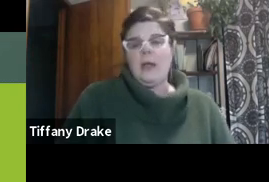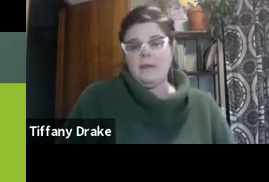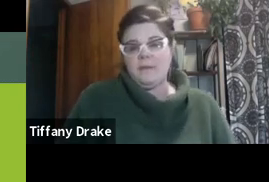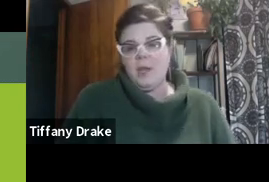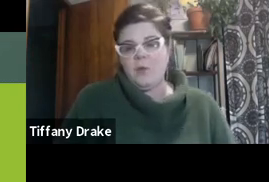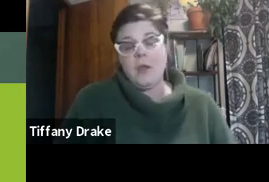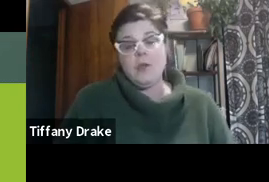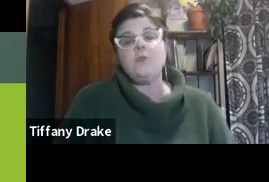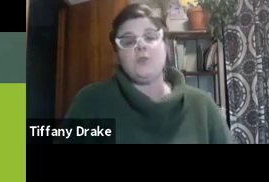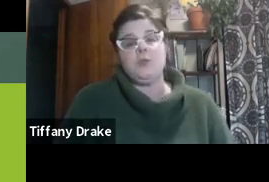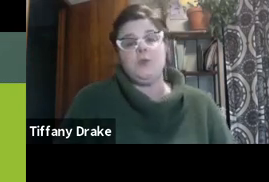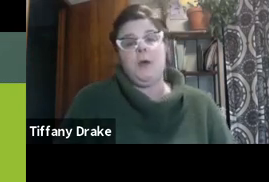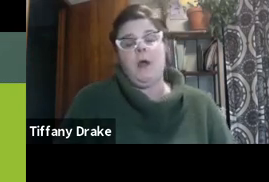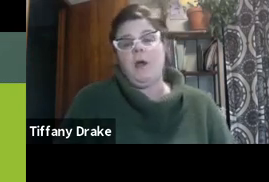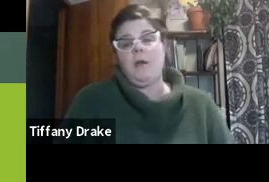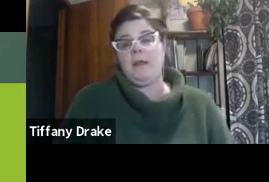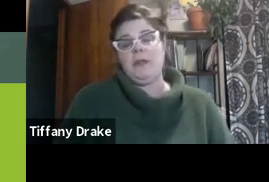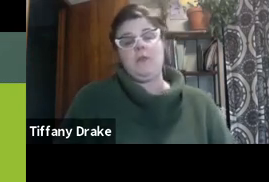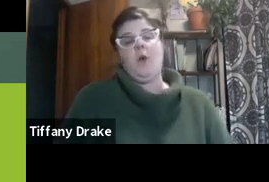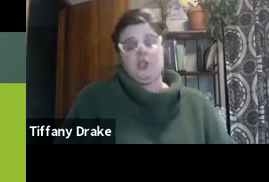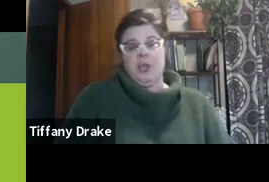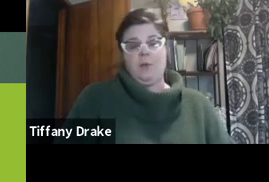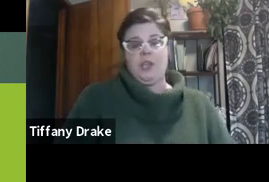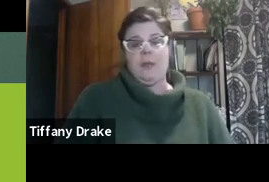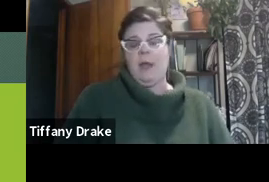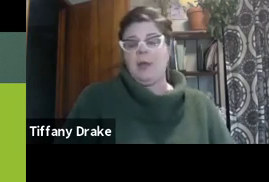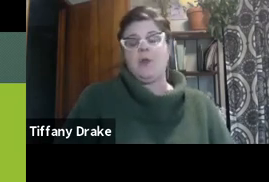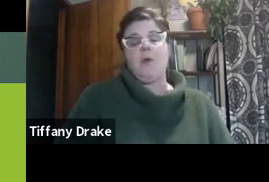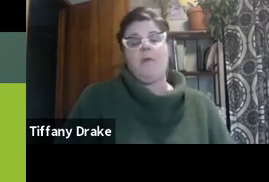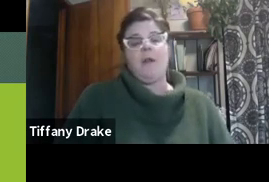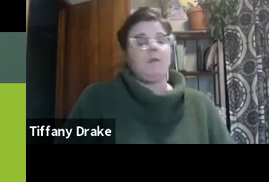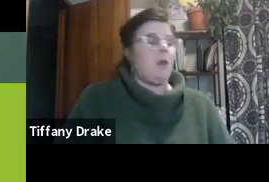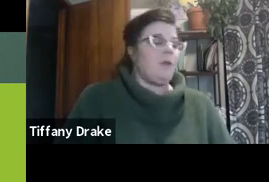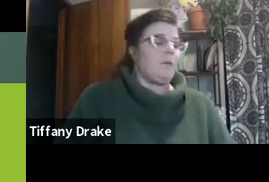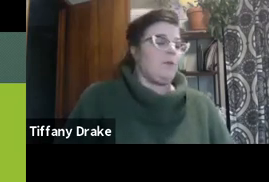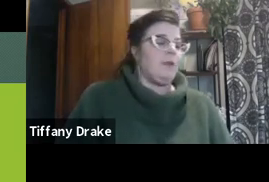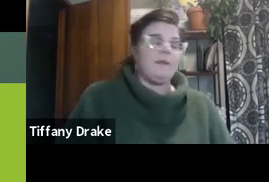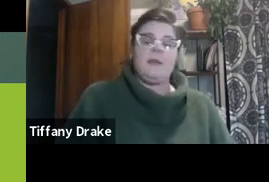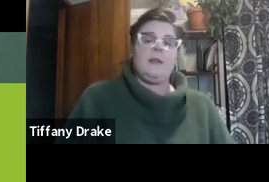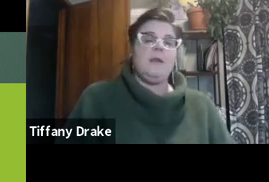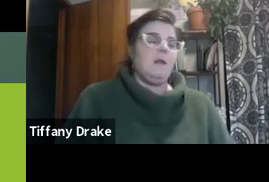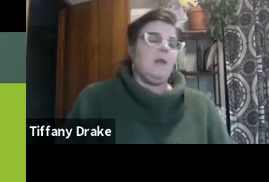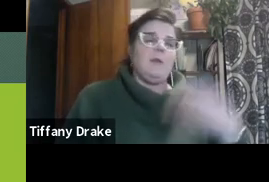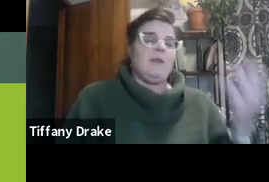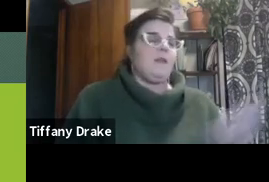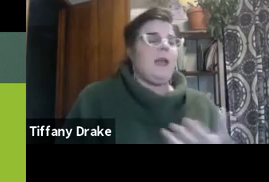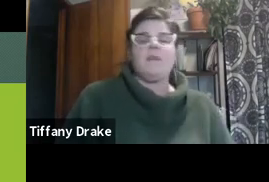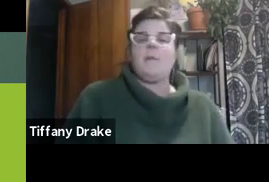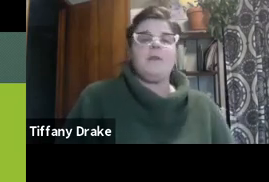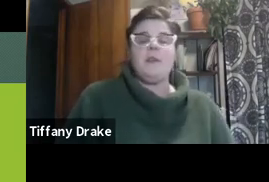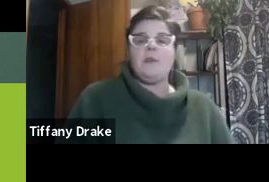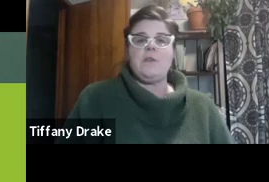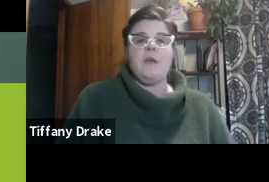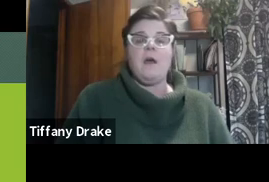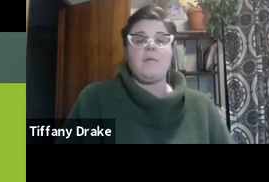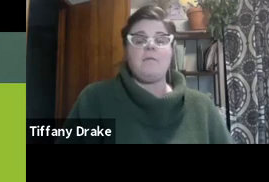what kinds of videos on YouTube kids are watching, which I don't know if all of you know this, but recently, within the last couple